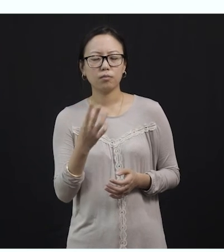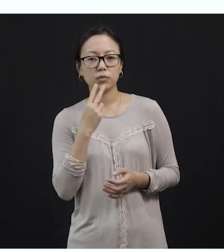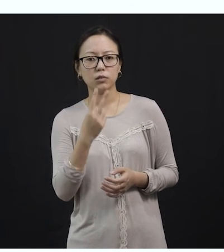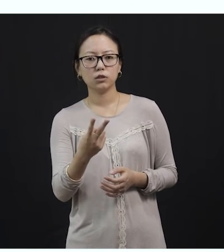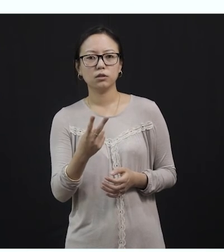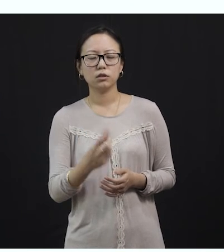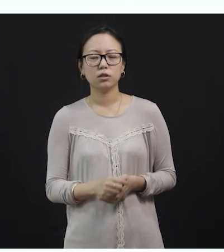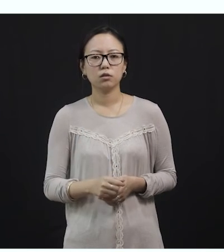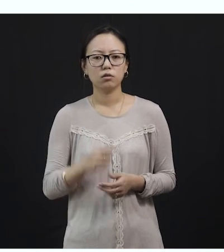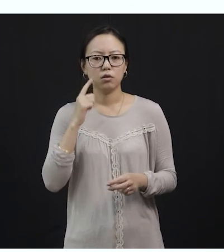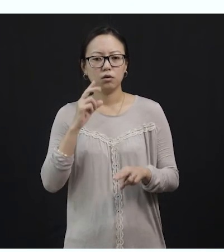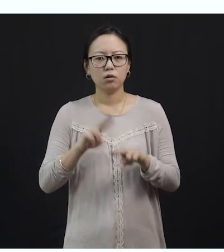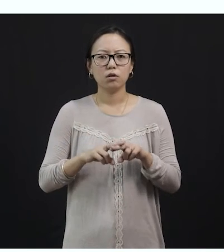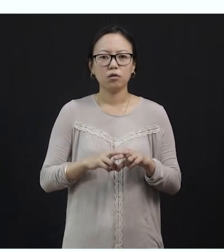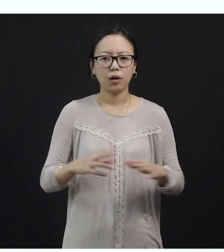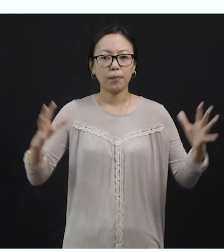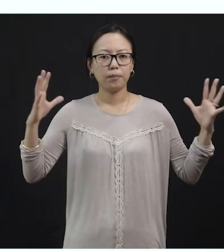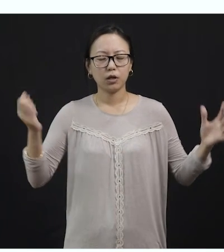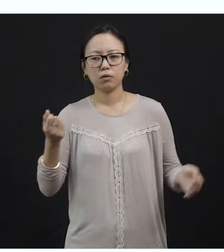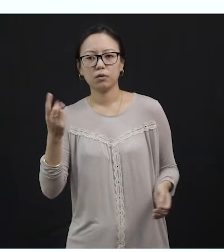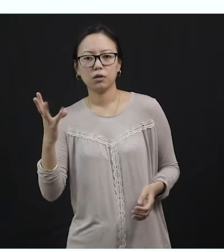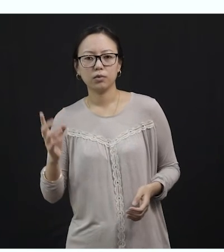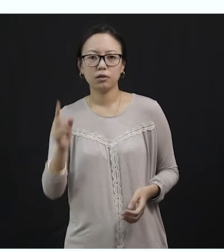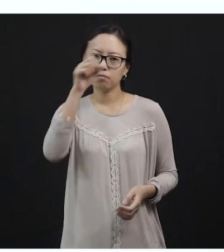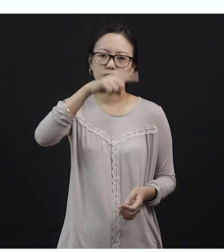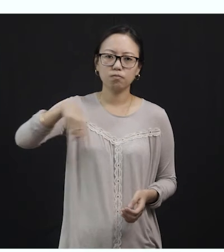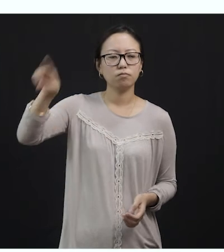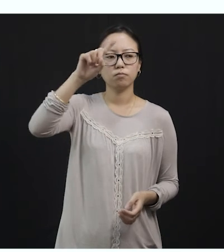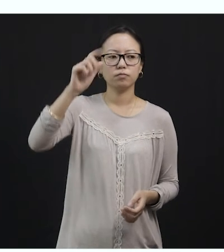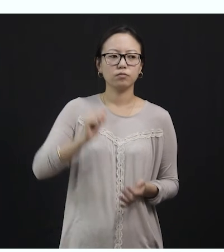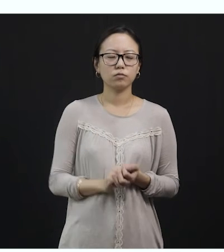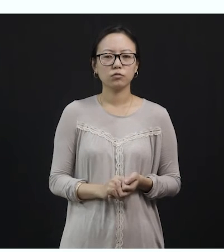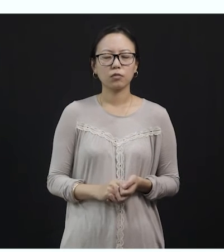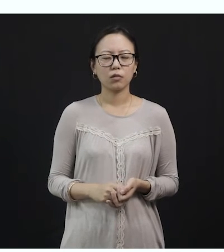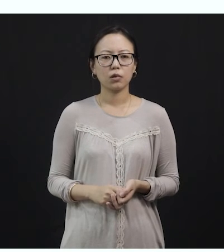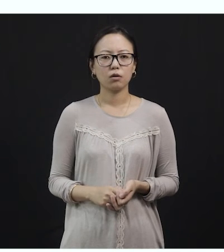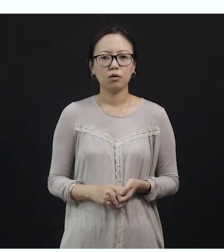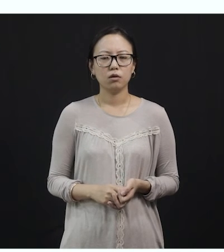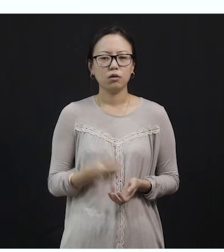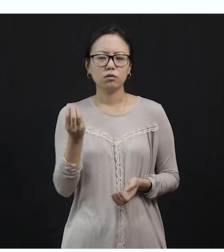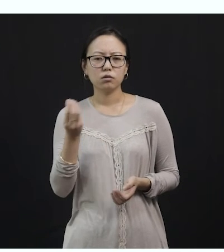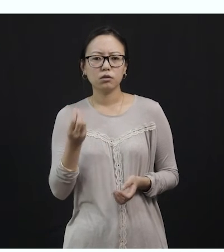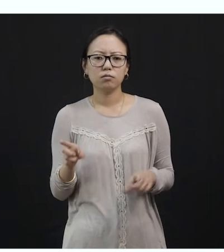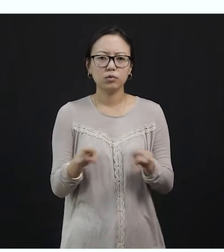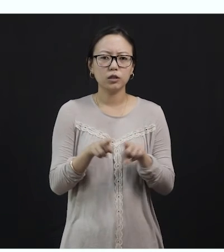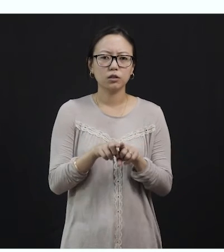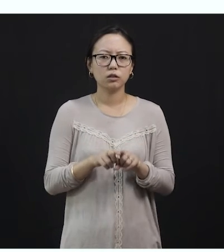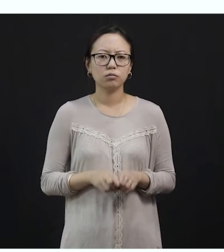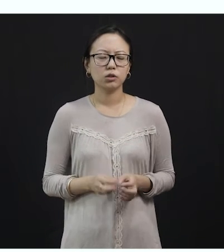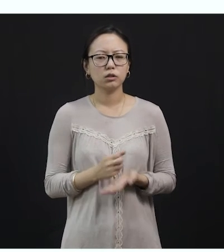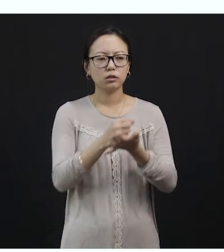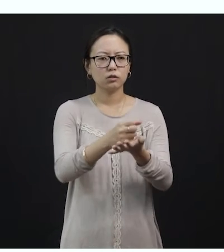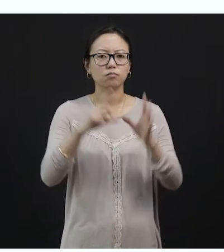means its value, okay? So let's look at some examples. We have 37 and 38. Now, if you look at these